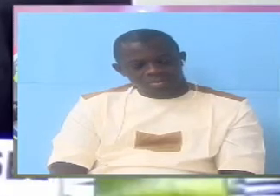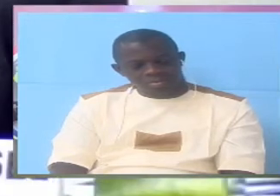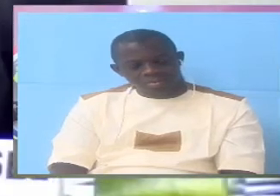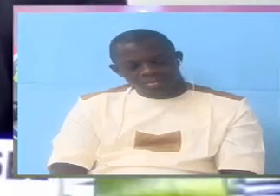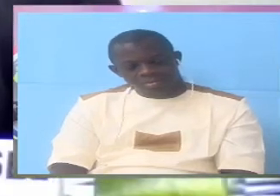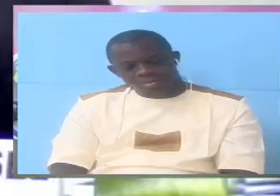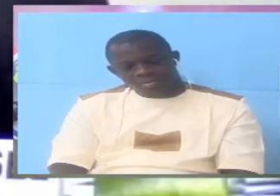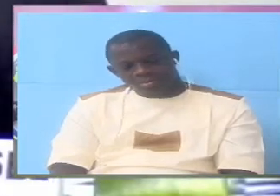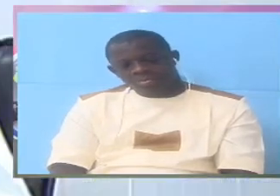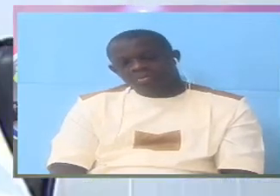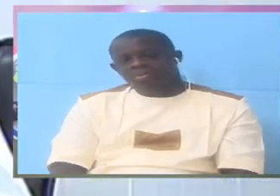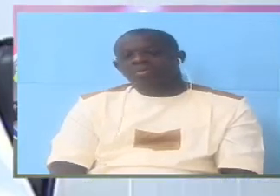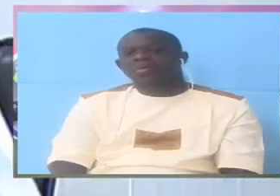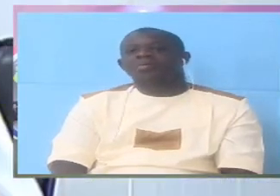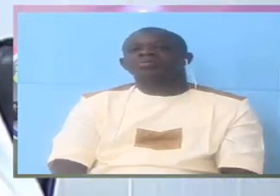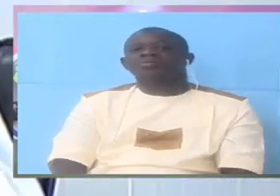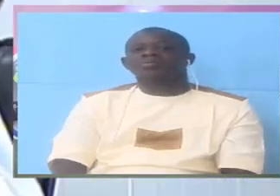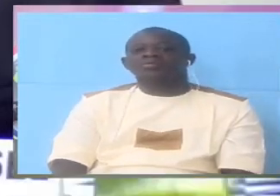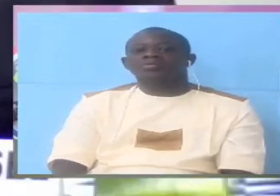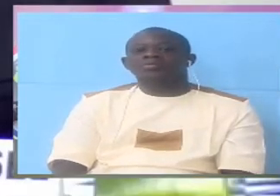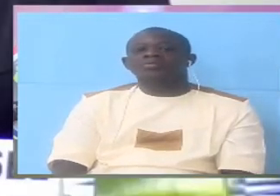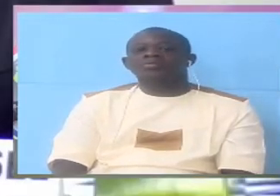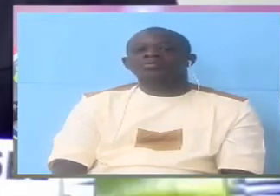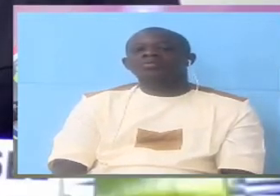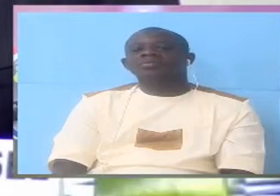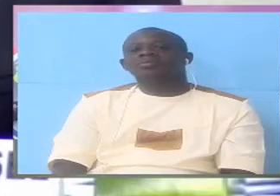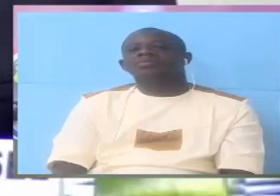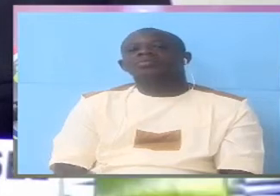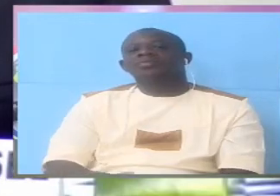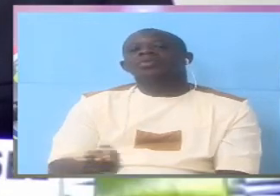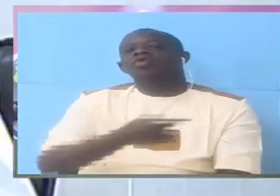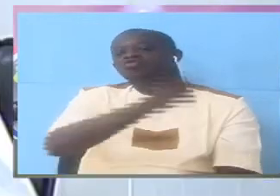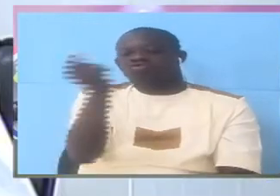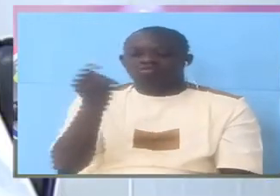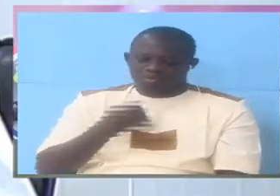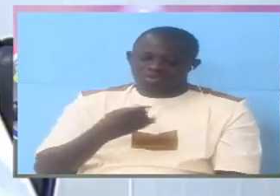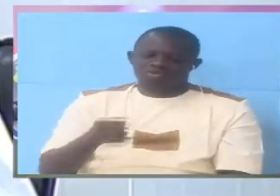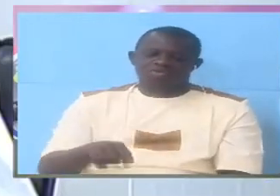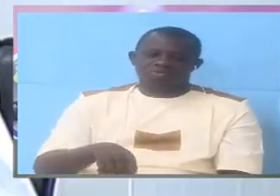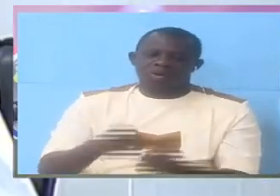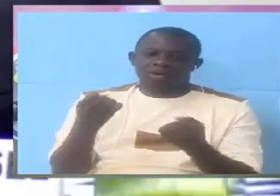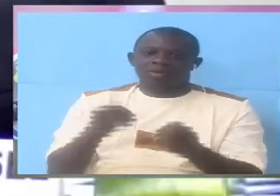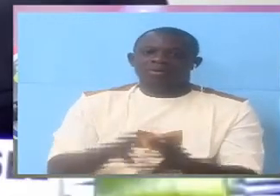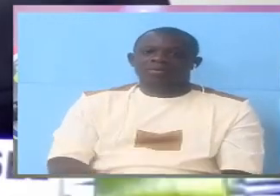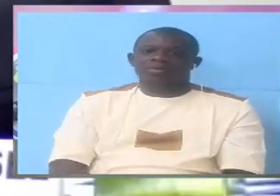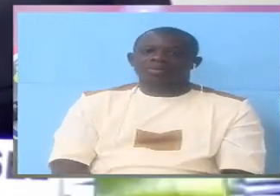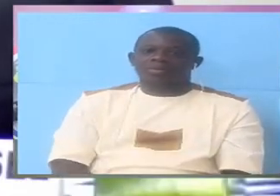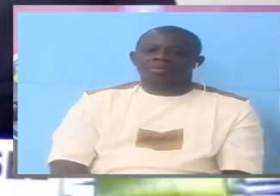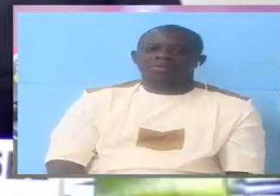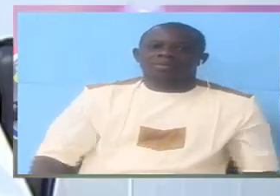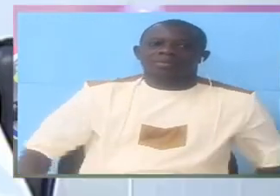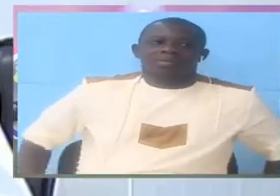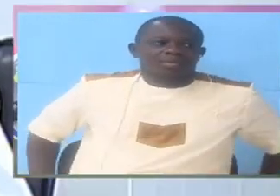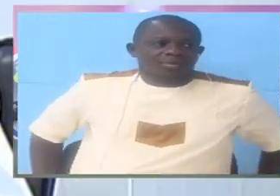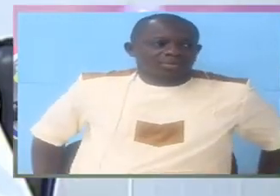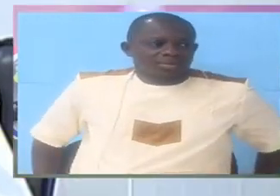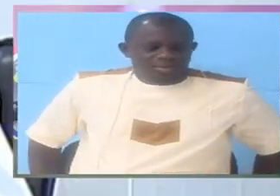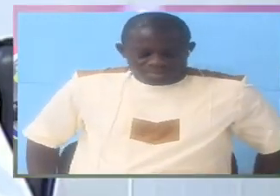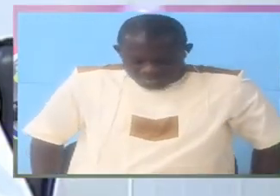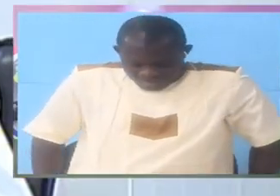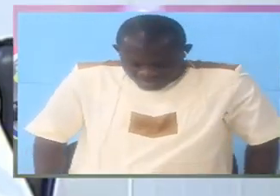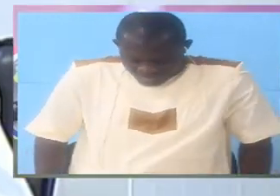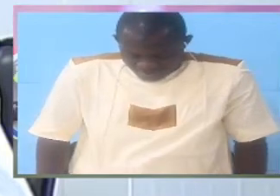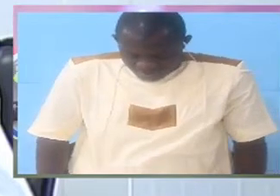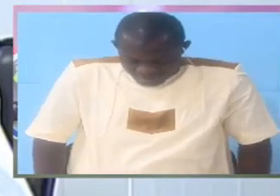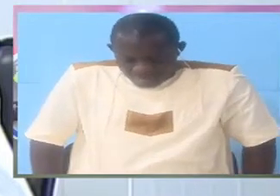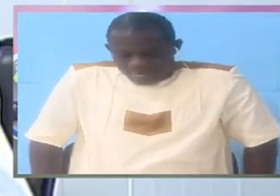Altolle ya tinya. Alnyanta sonnako altolle ya tinya. Wala tinna mbejang. Mbele ngatinya. Mbe. All